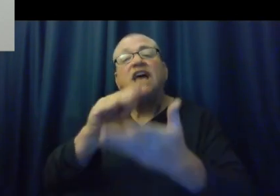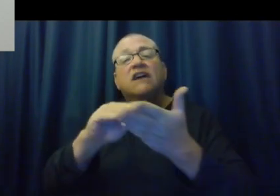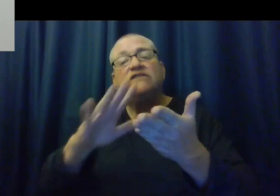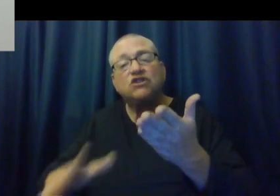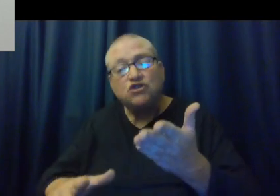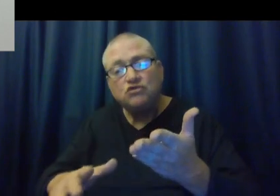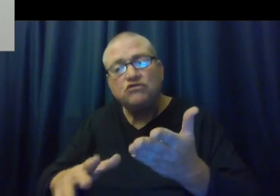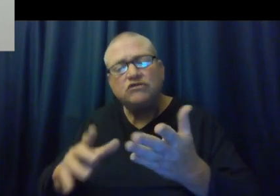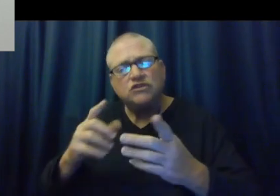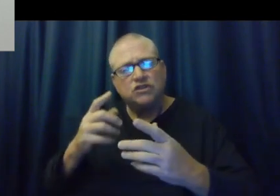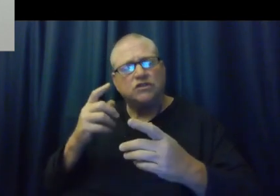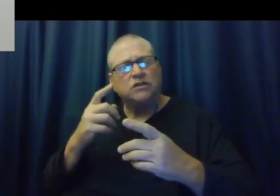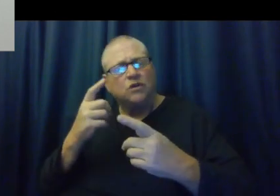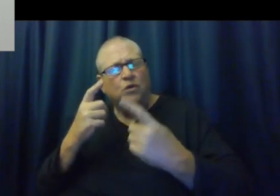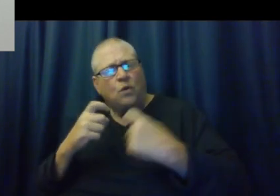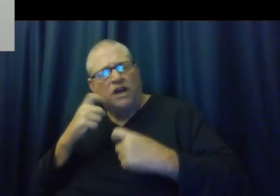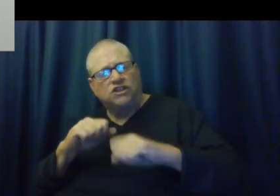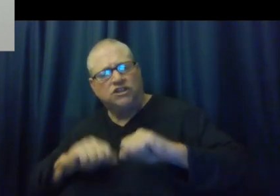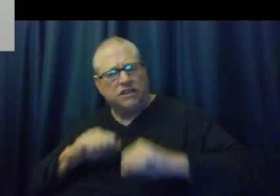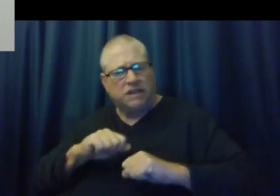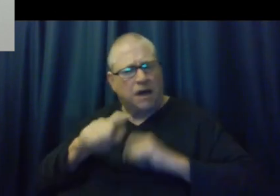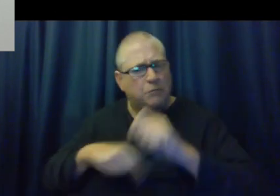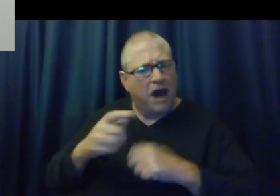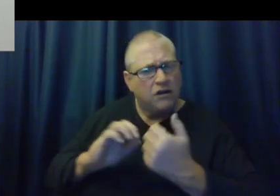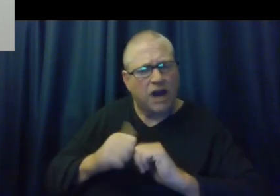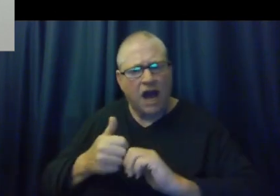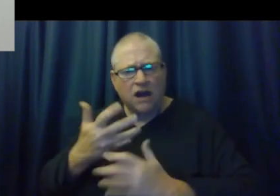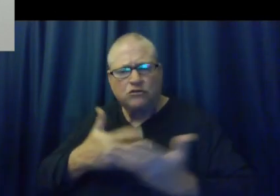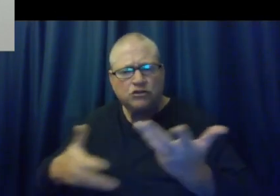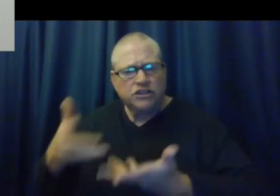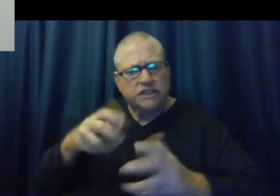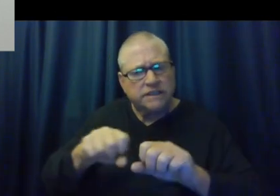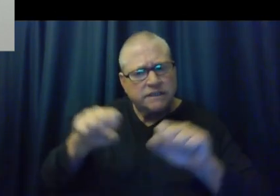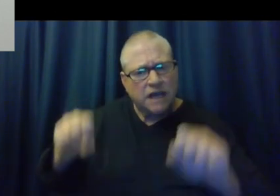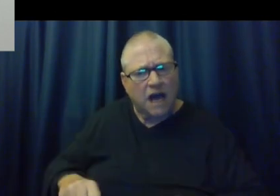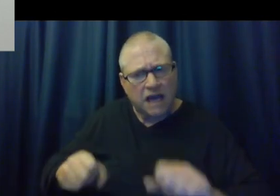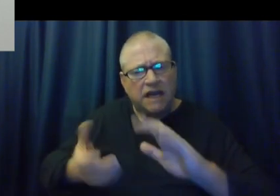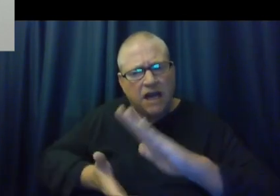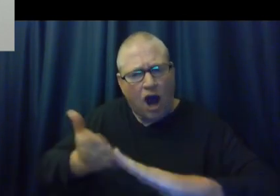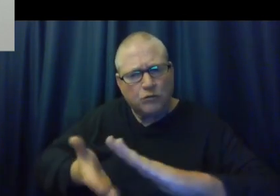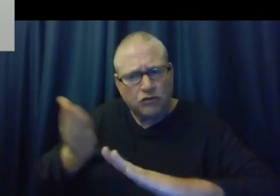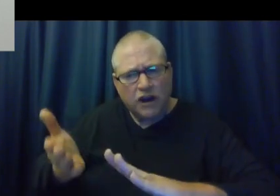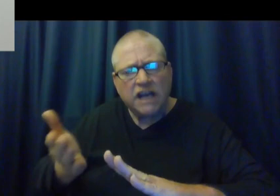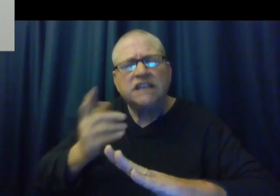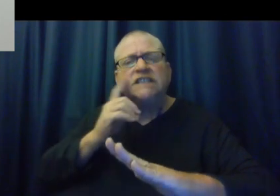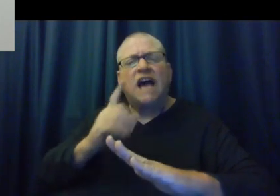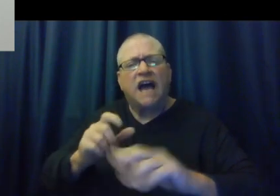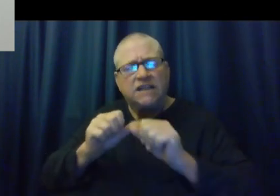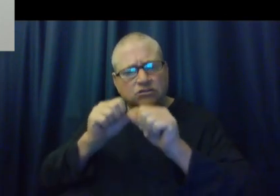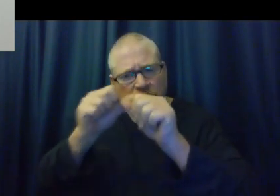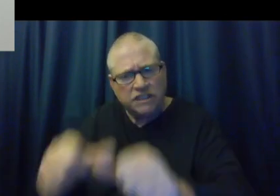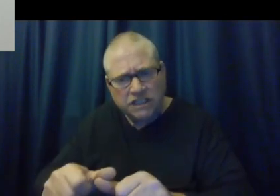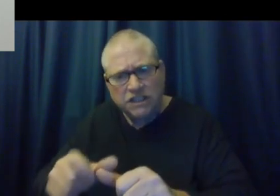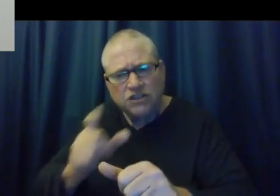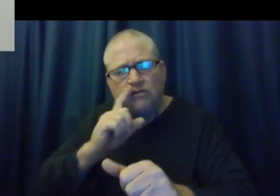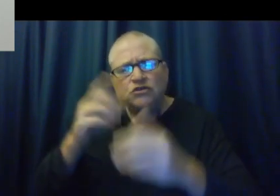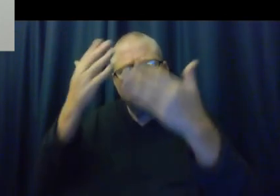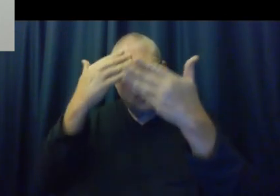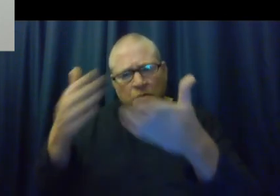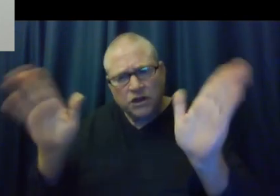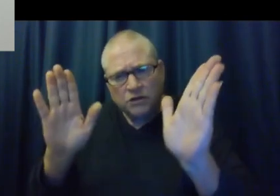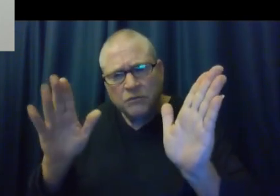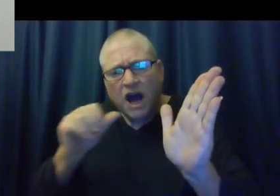his students question their assumptions about how society operates and to actively encourage them to push the boundaries